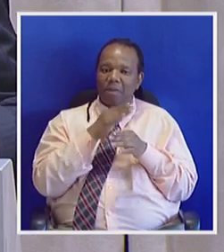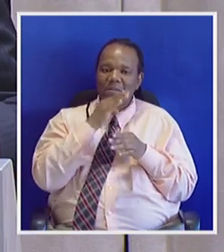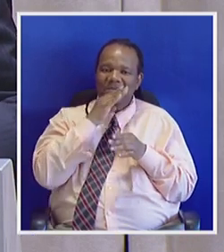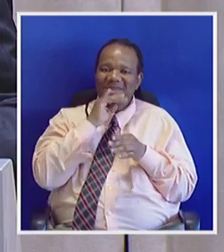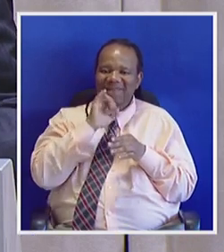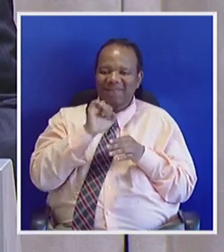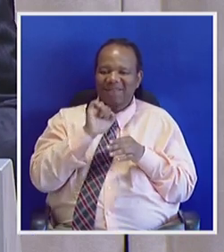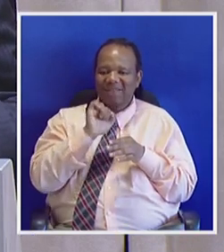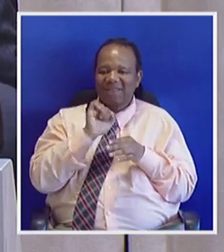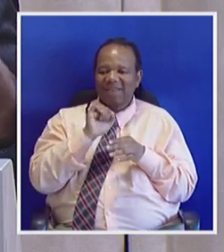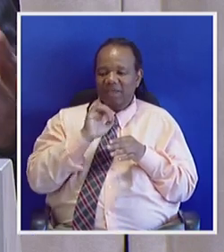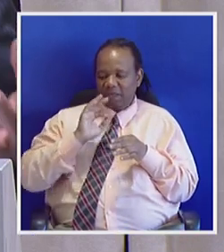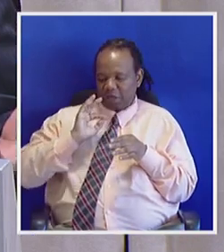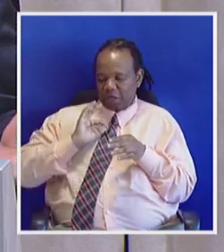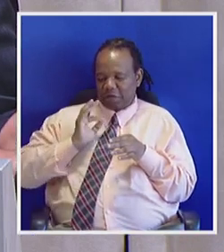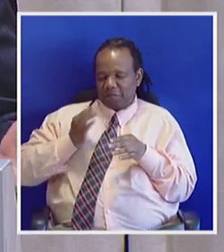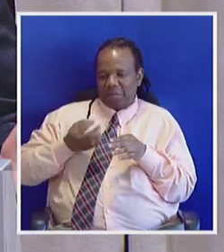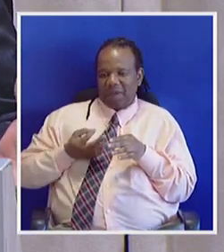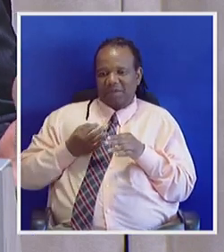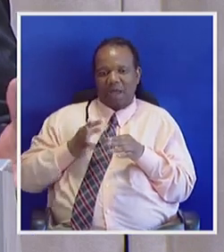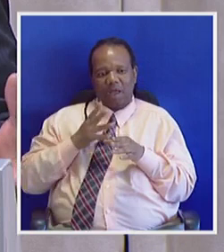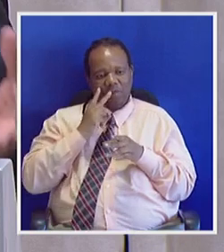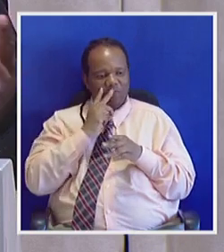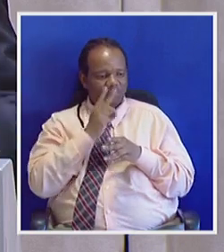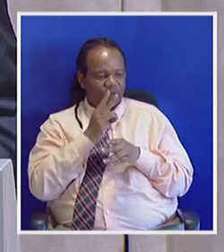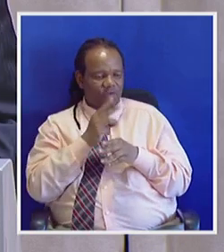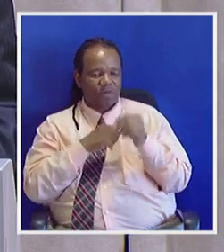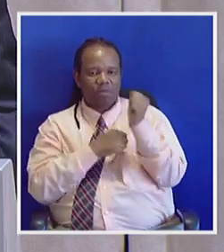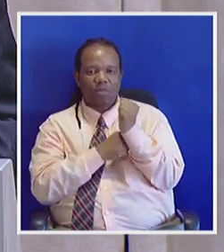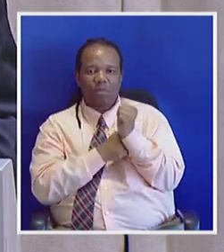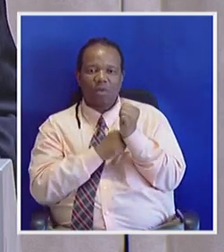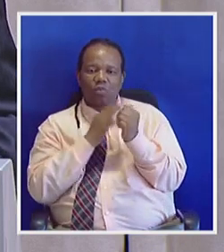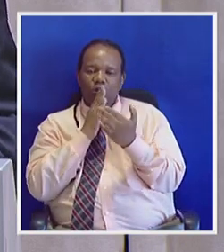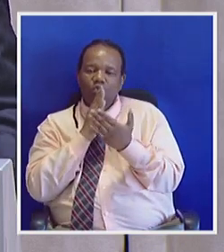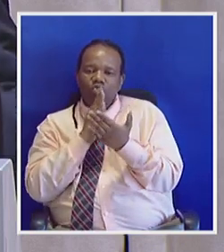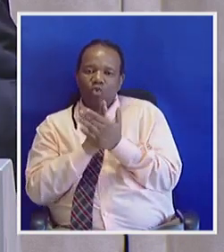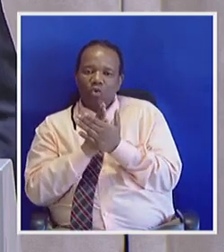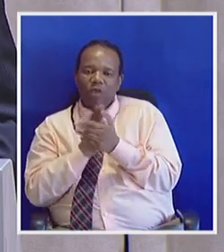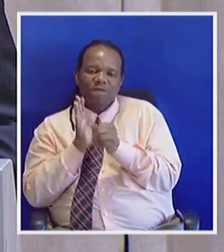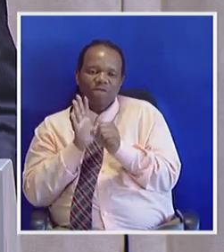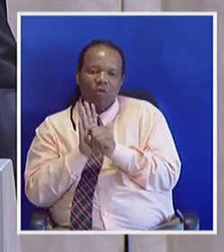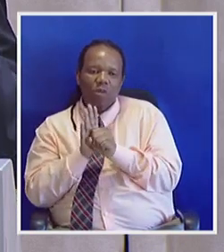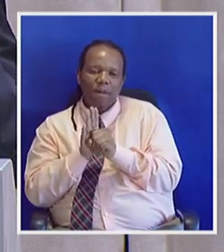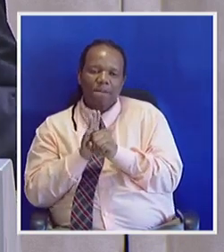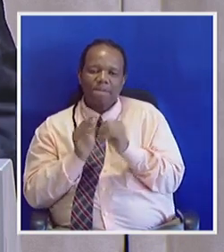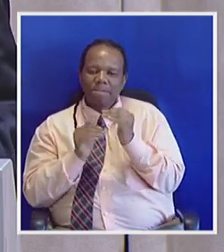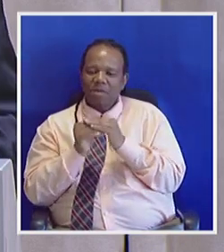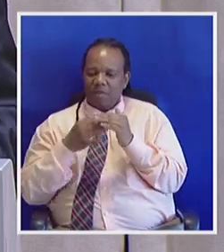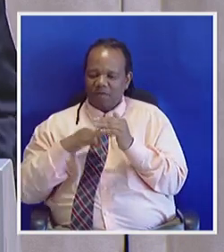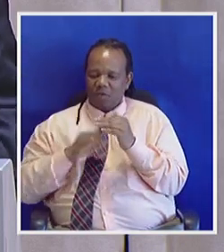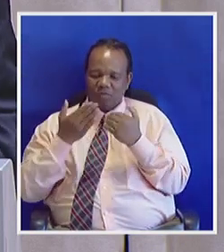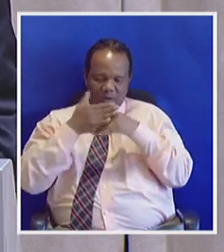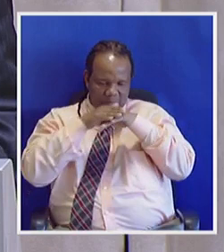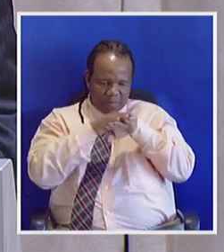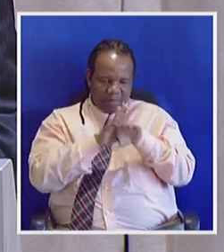able to ensure that there is full implementation of the national minimum wage. So the department is in the